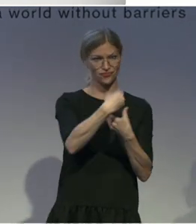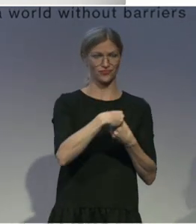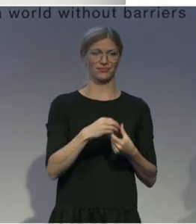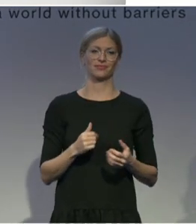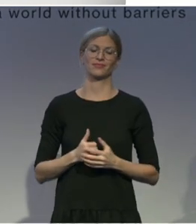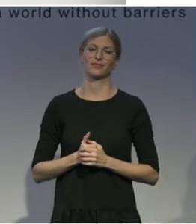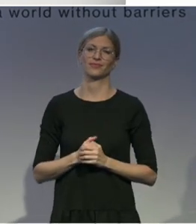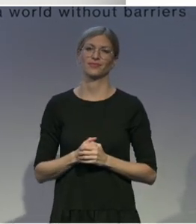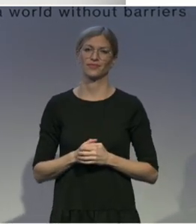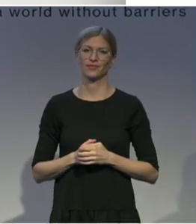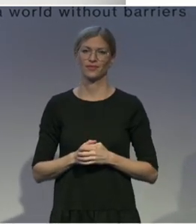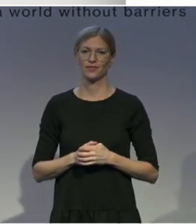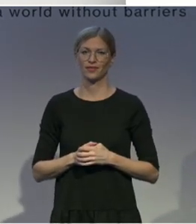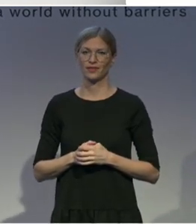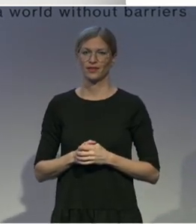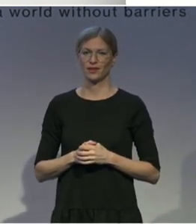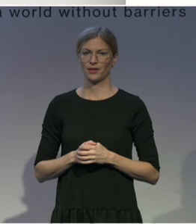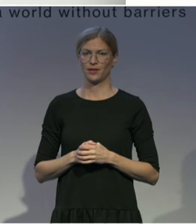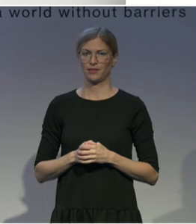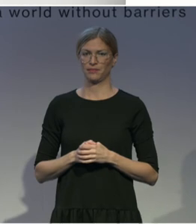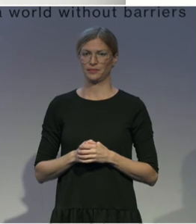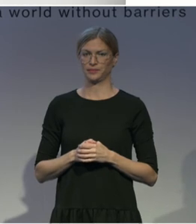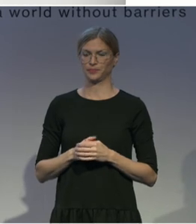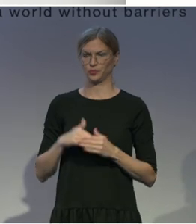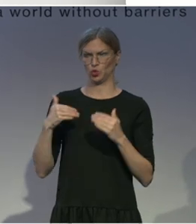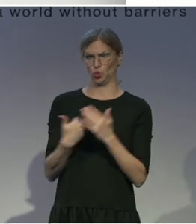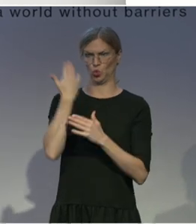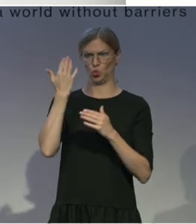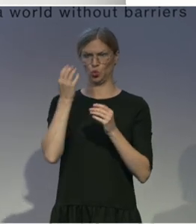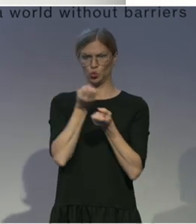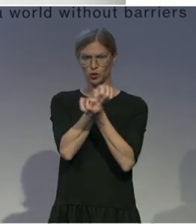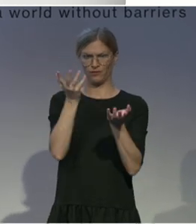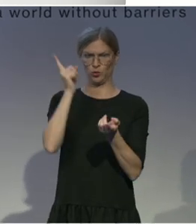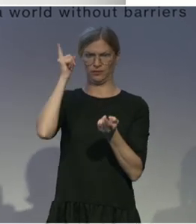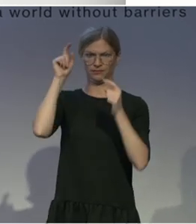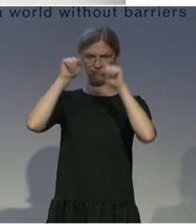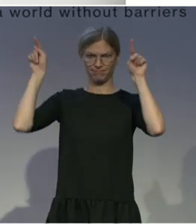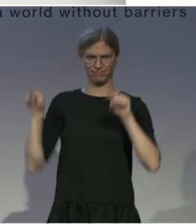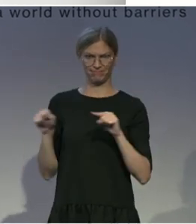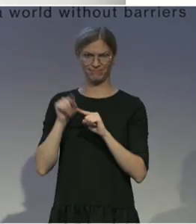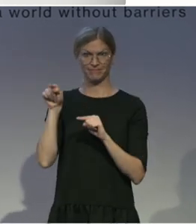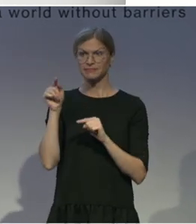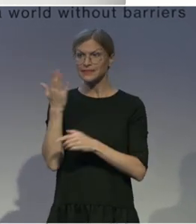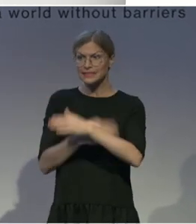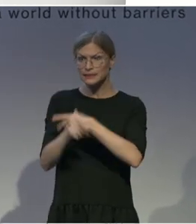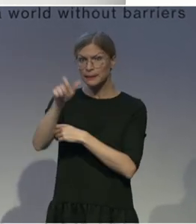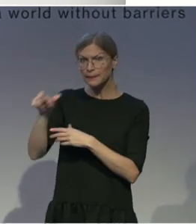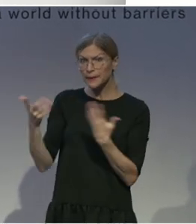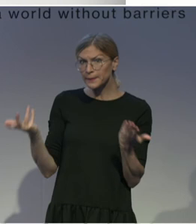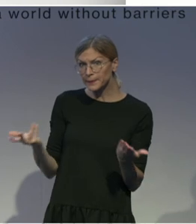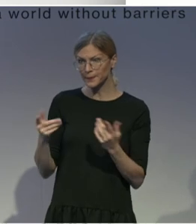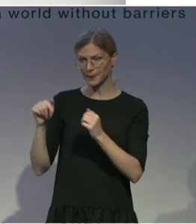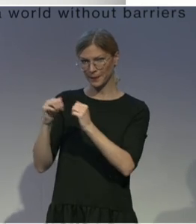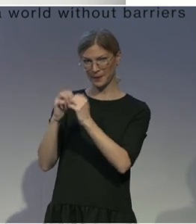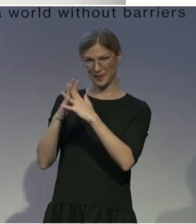Here is the new information flow. Person with disability now can raise their issue to